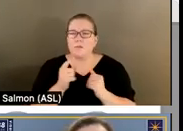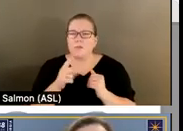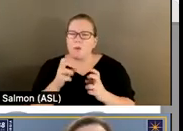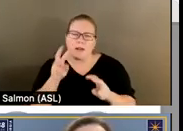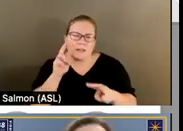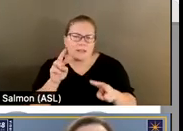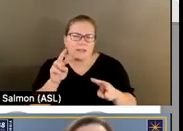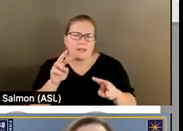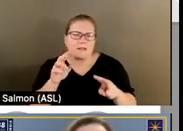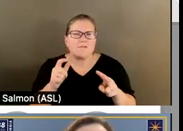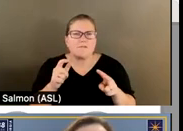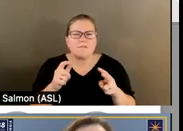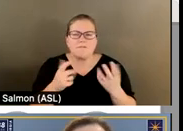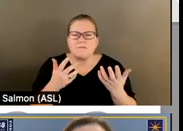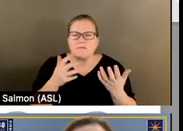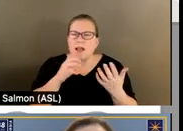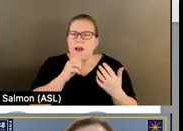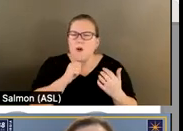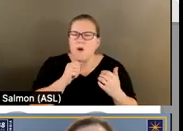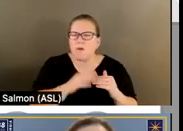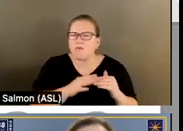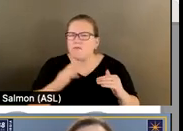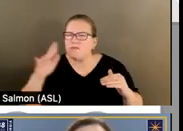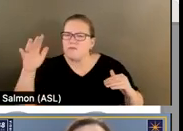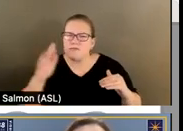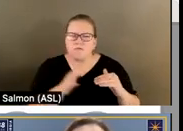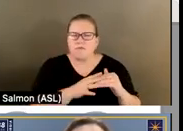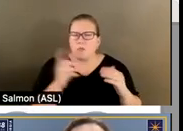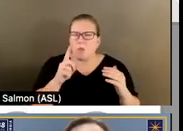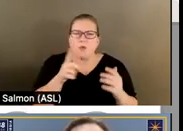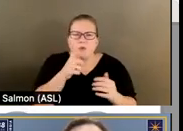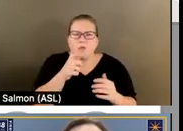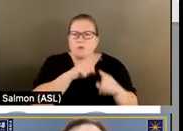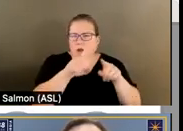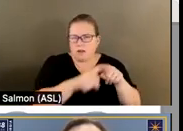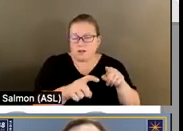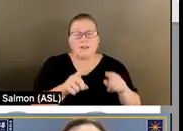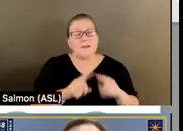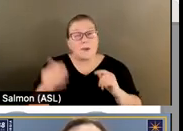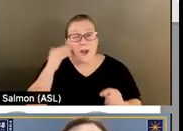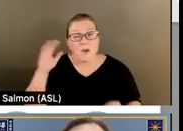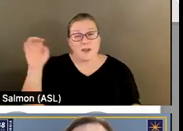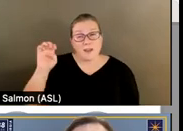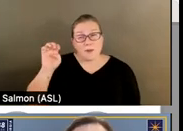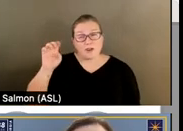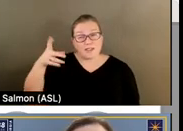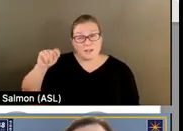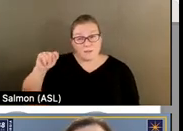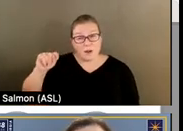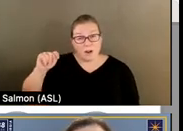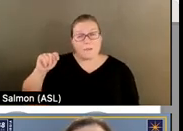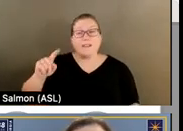we know that emergency department visits for mental health related reasons grew by 24% for really